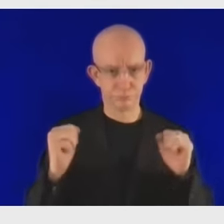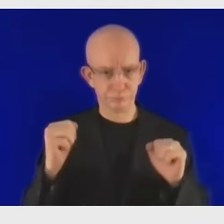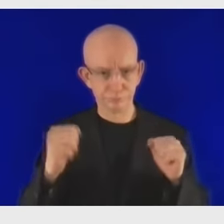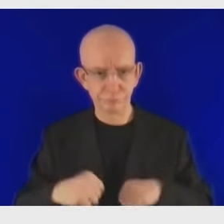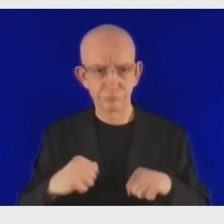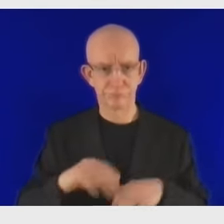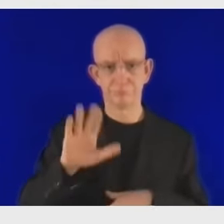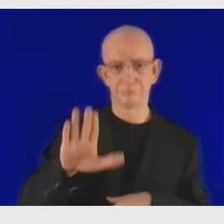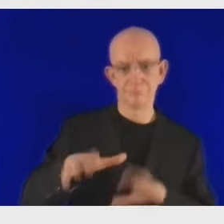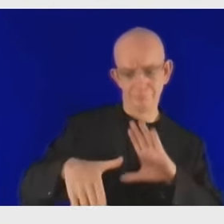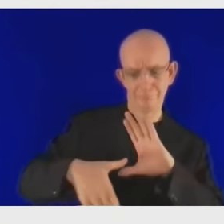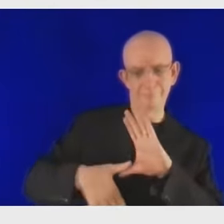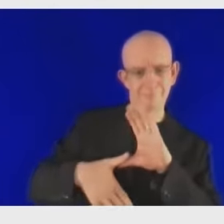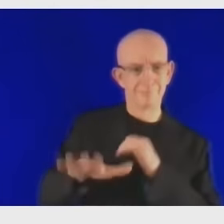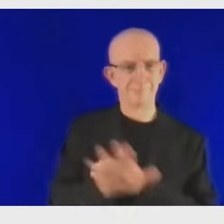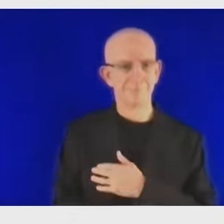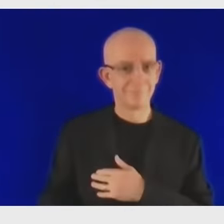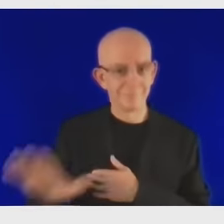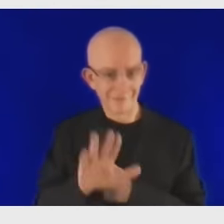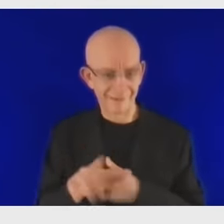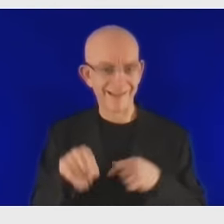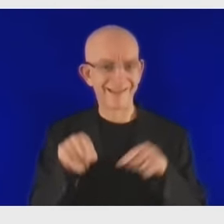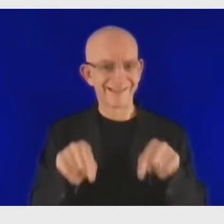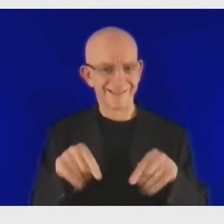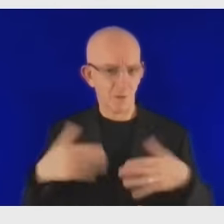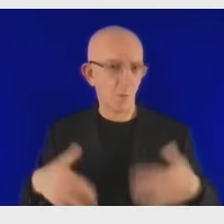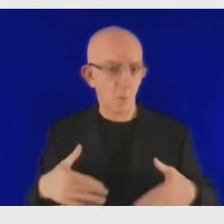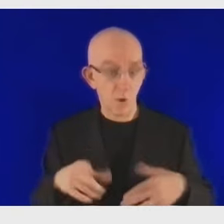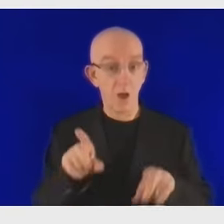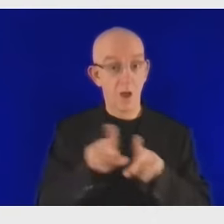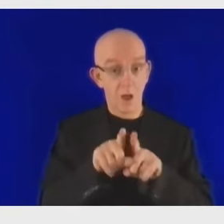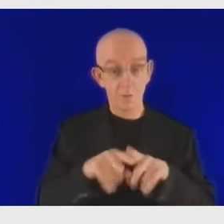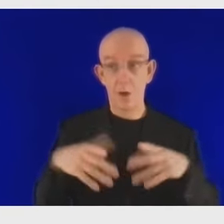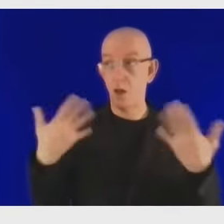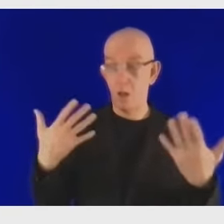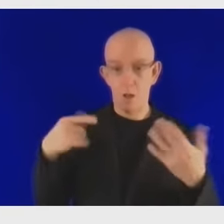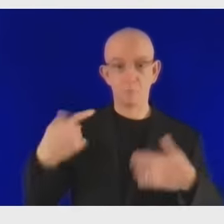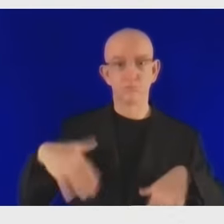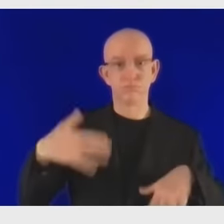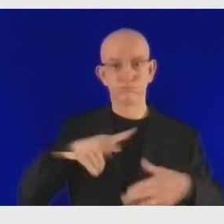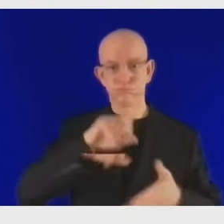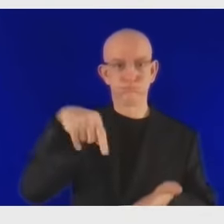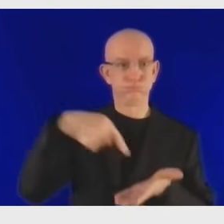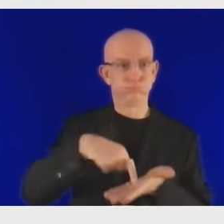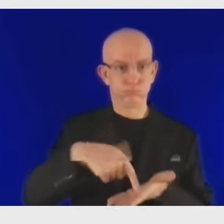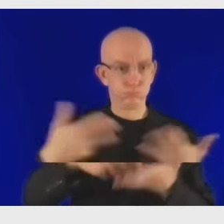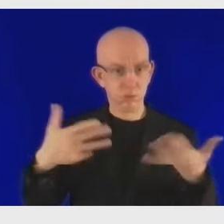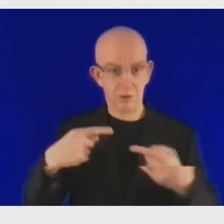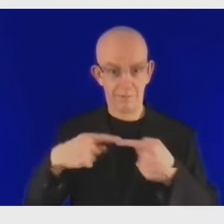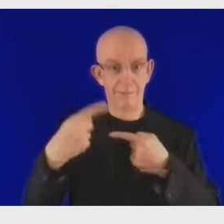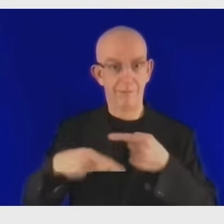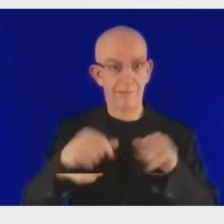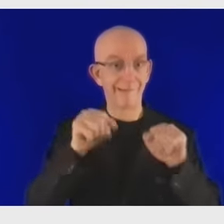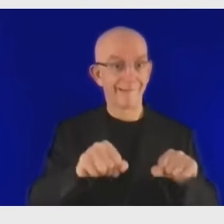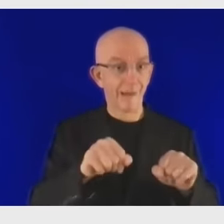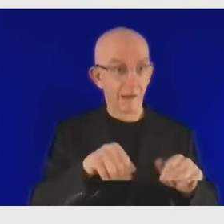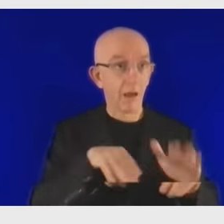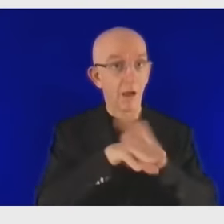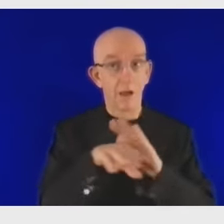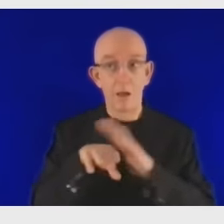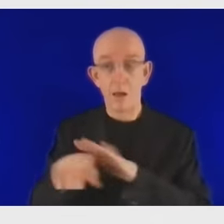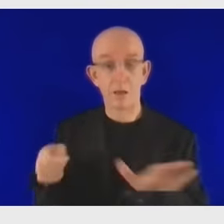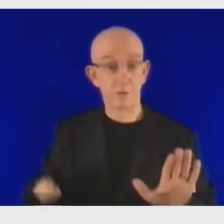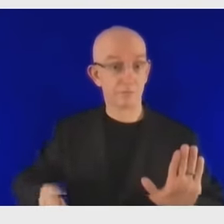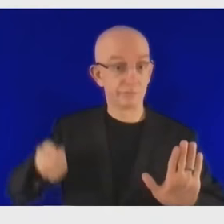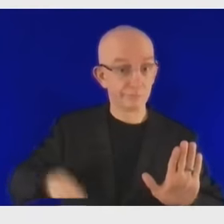political participation, and public information, so everyone knows how their rights and how to protect them,